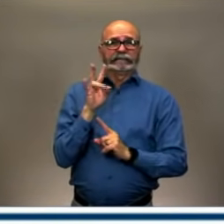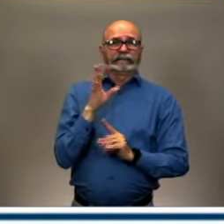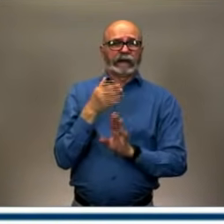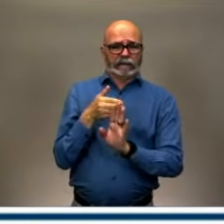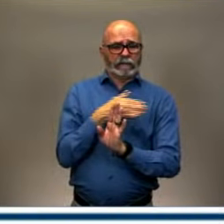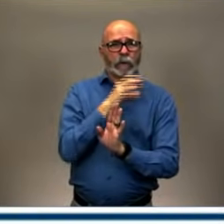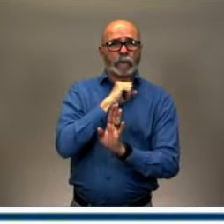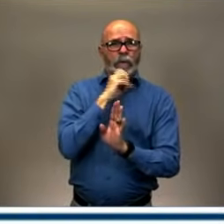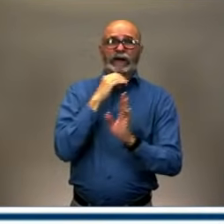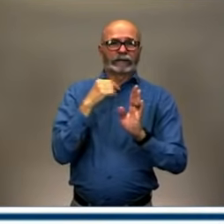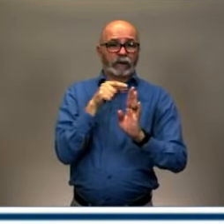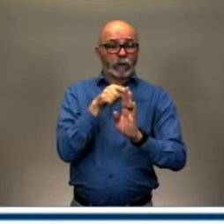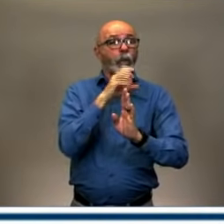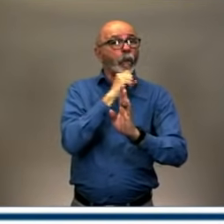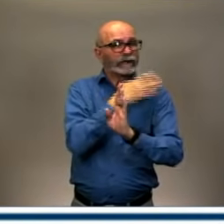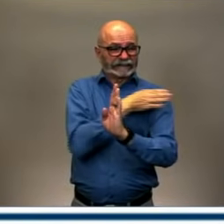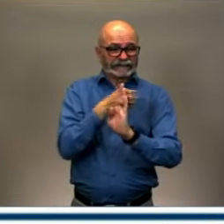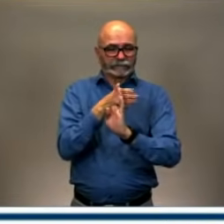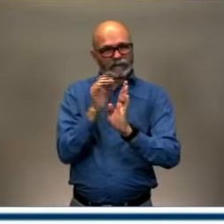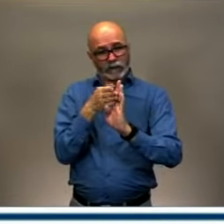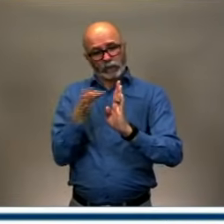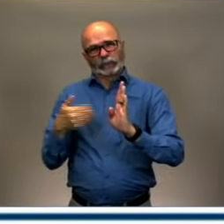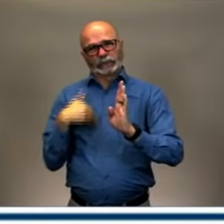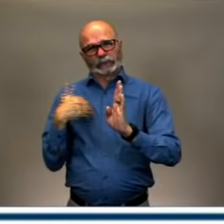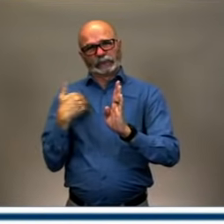in the pecking order. How much